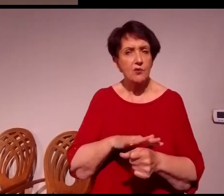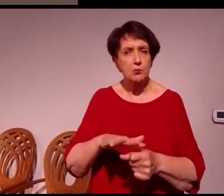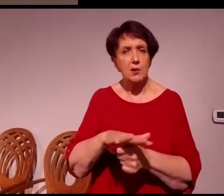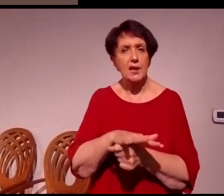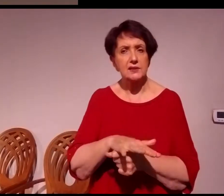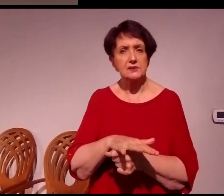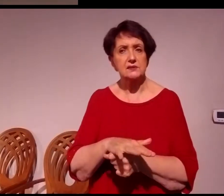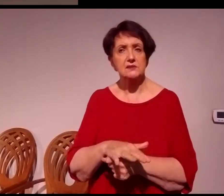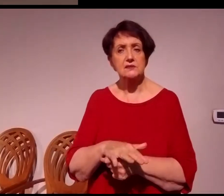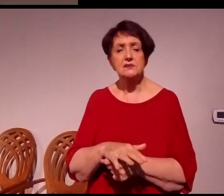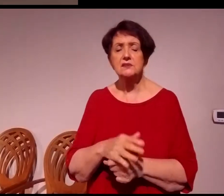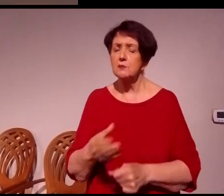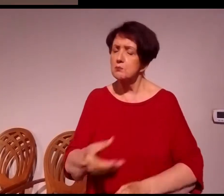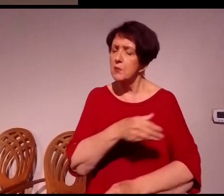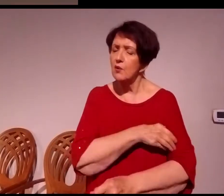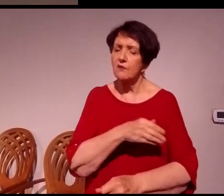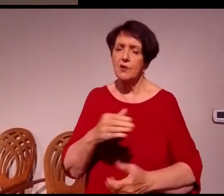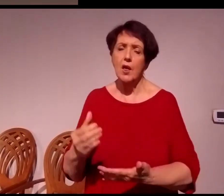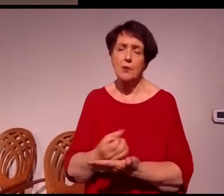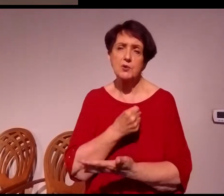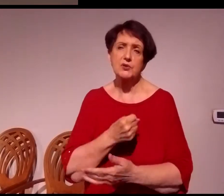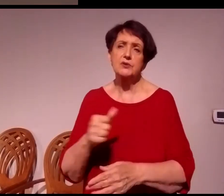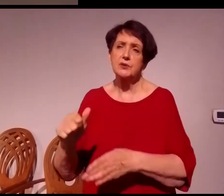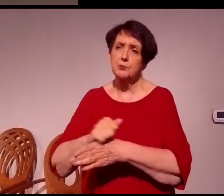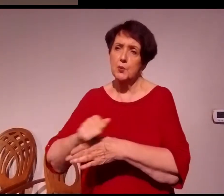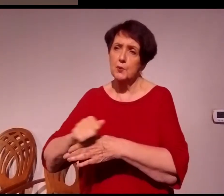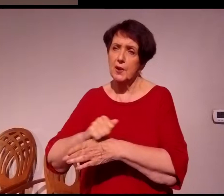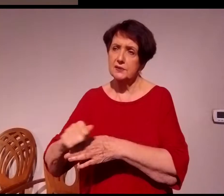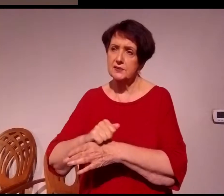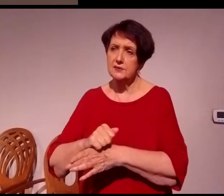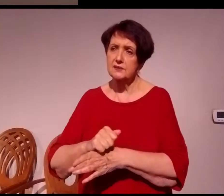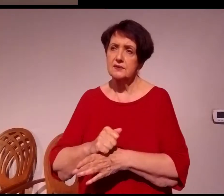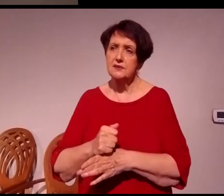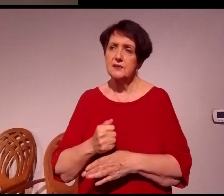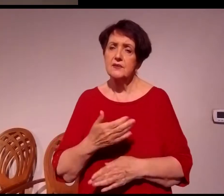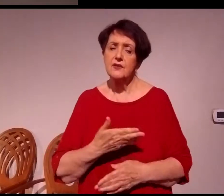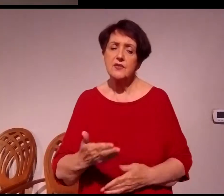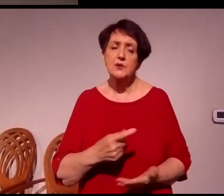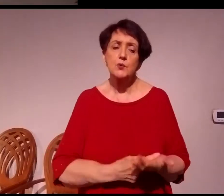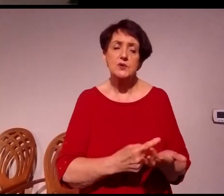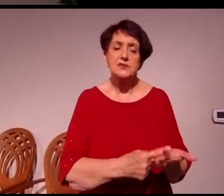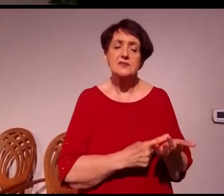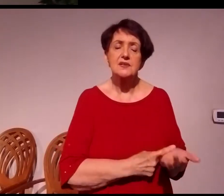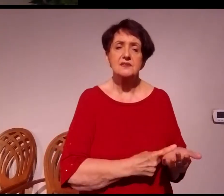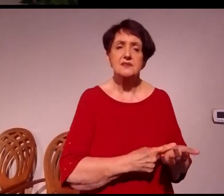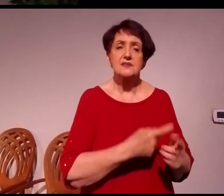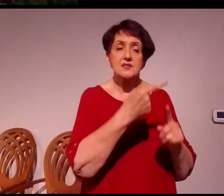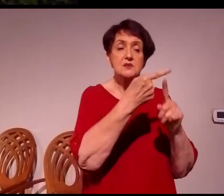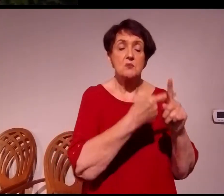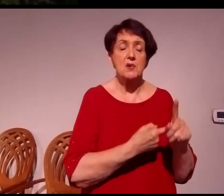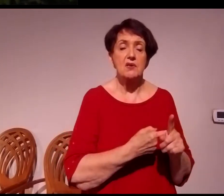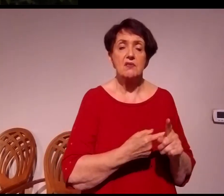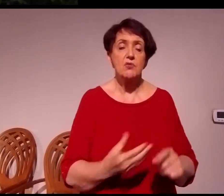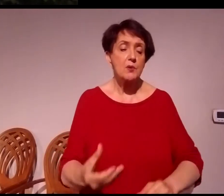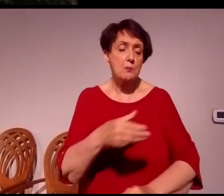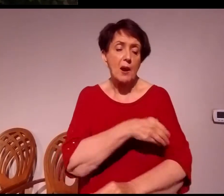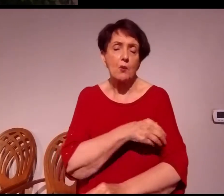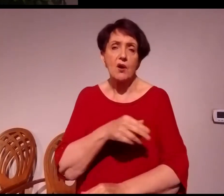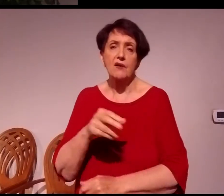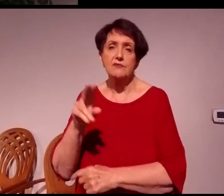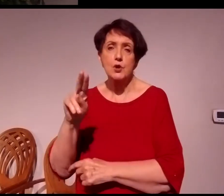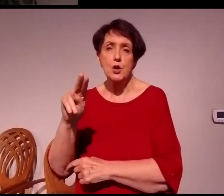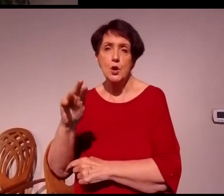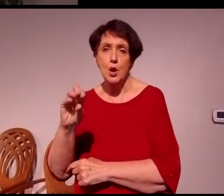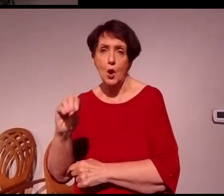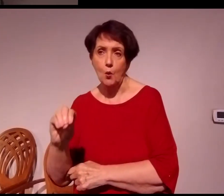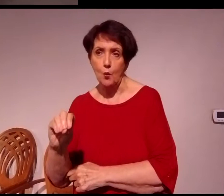an opportunity for us to practice this thing that we're talking about this month, the power of no. Now, in the